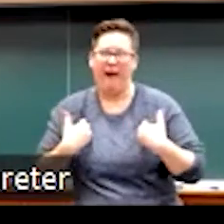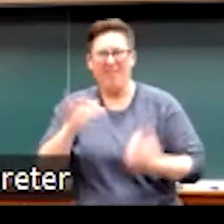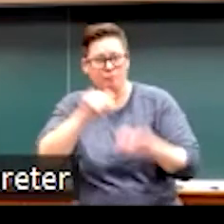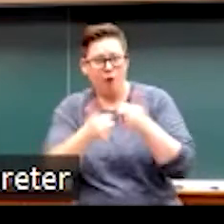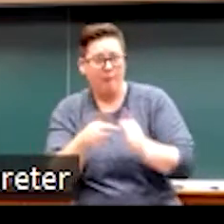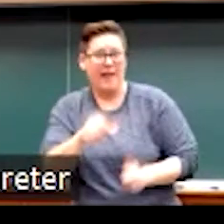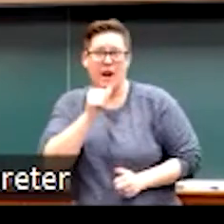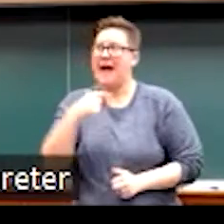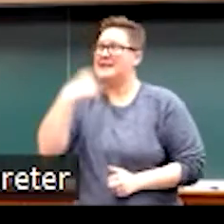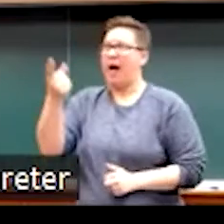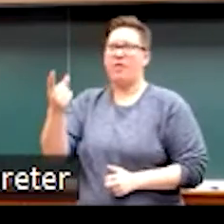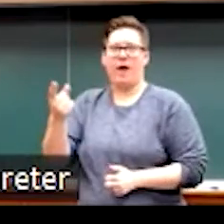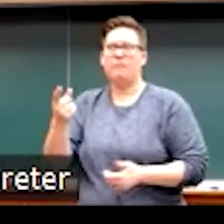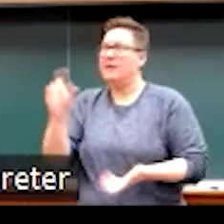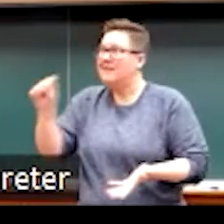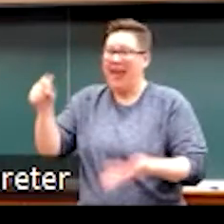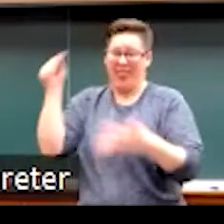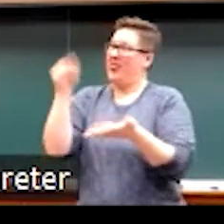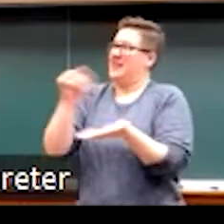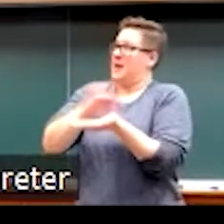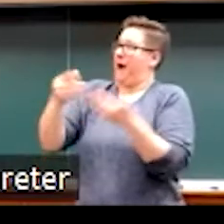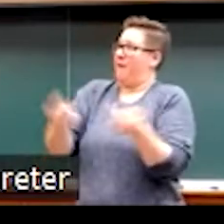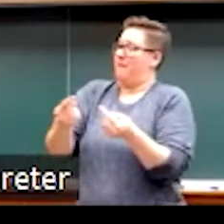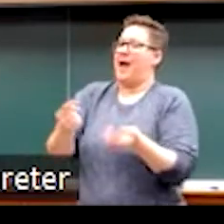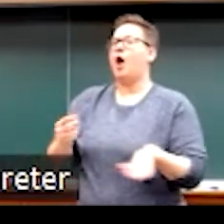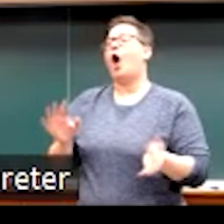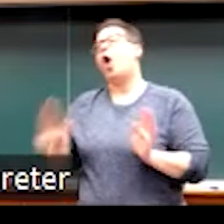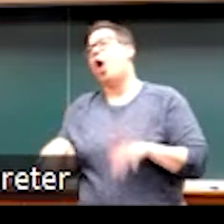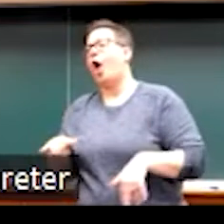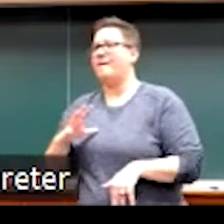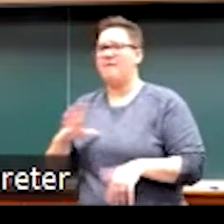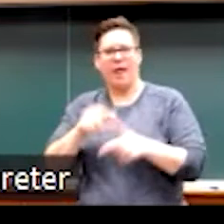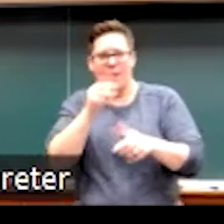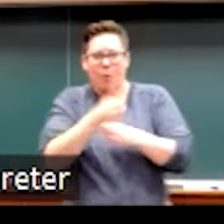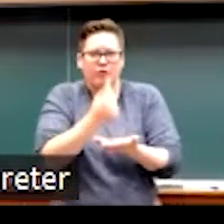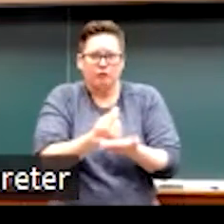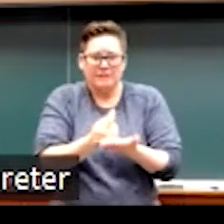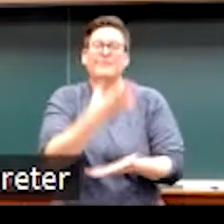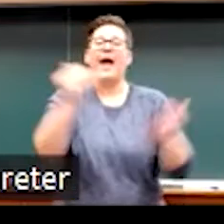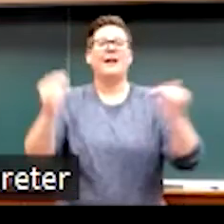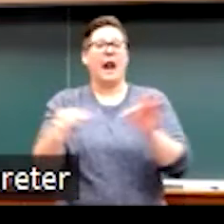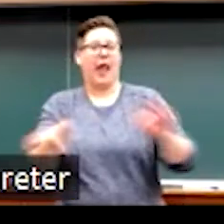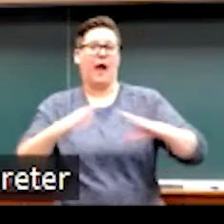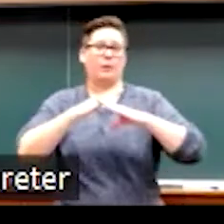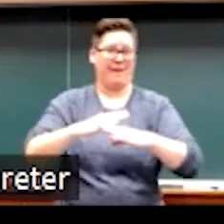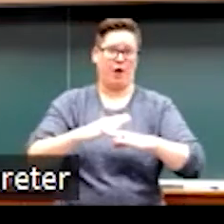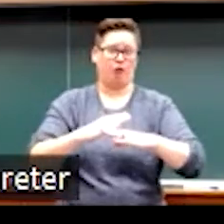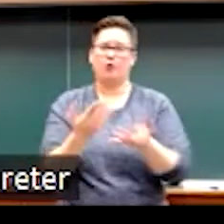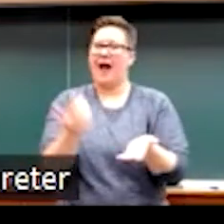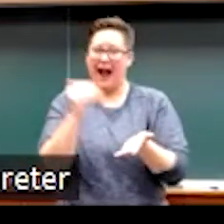their pain accurately, they won't get the treatments that they need. And then lastly, of course, language barriers. Again, completely